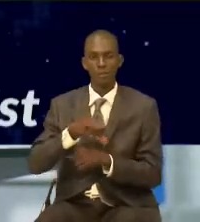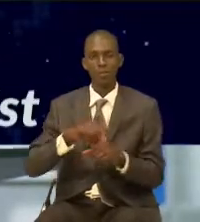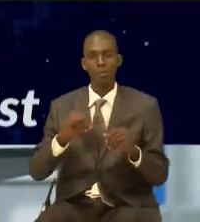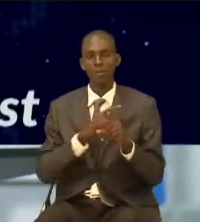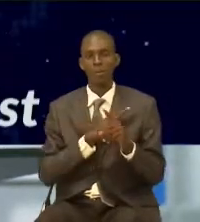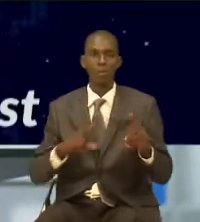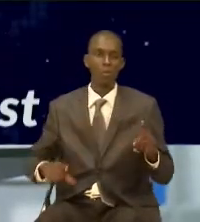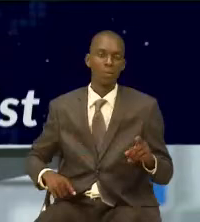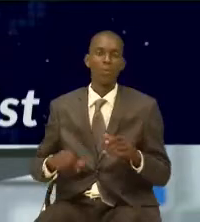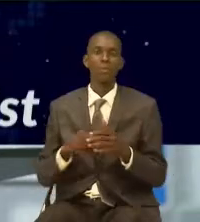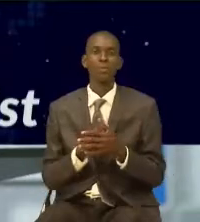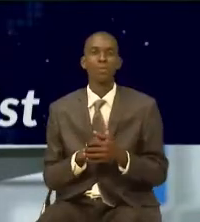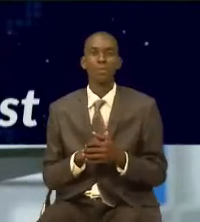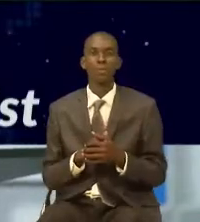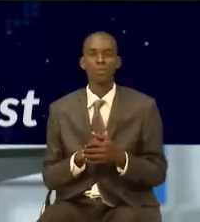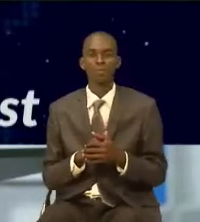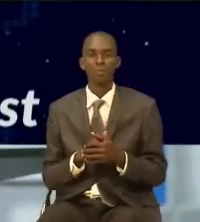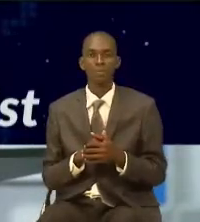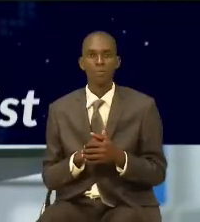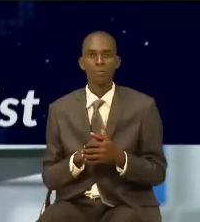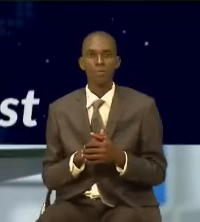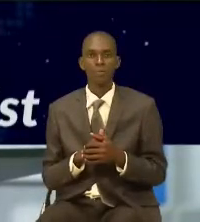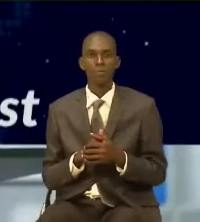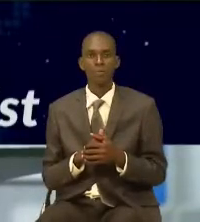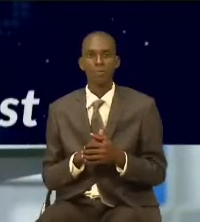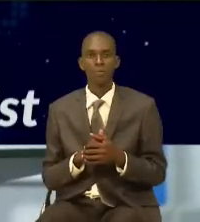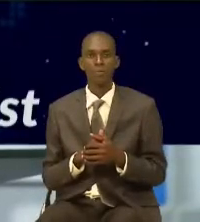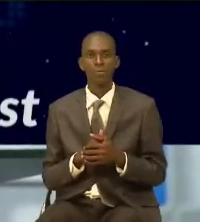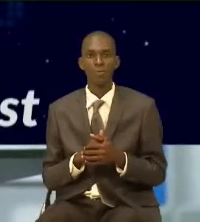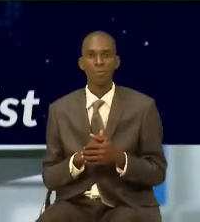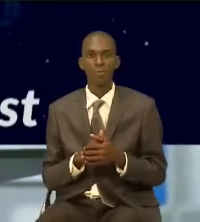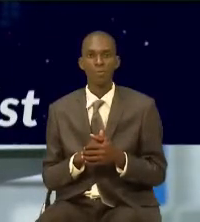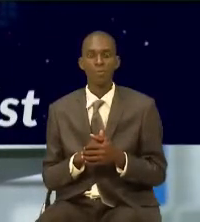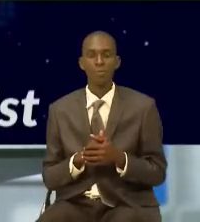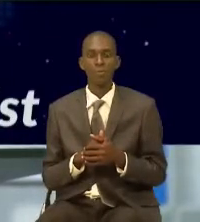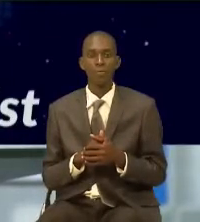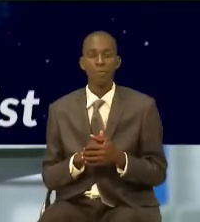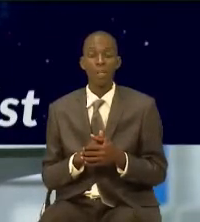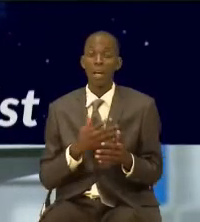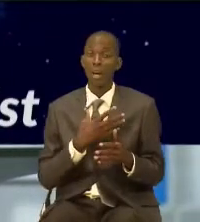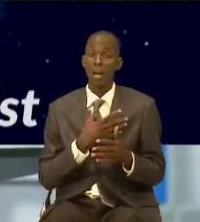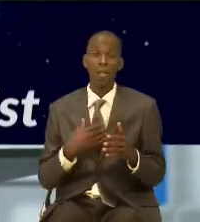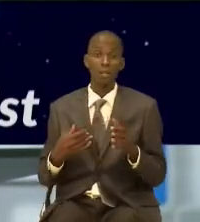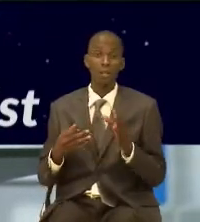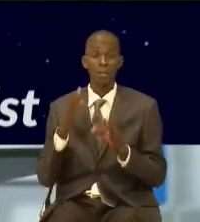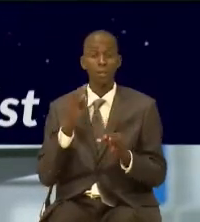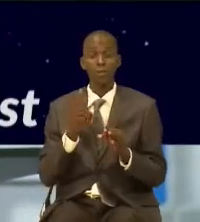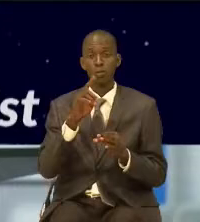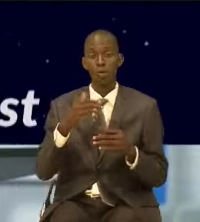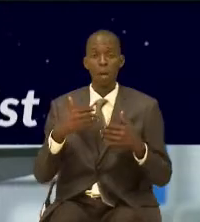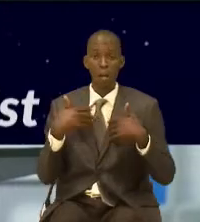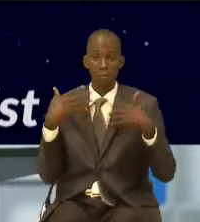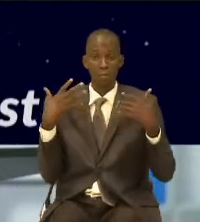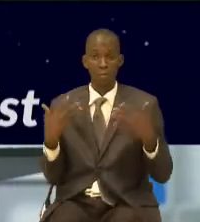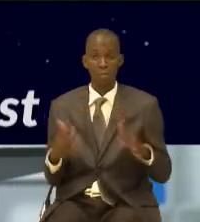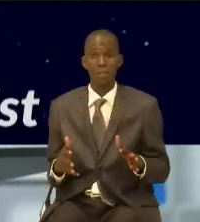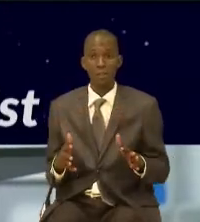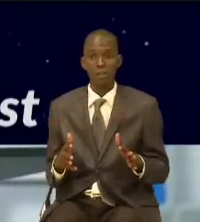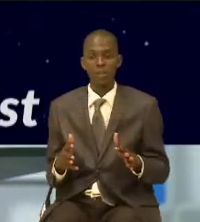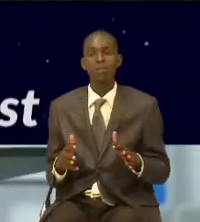of us who are seated let's continue to pray the lord has great miracles for also